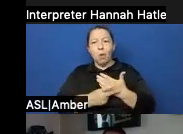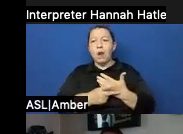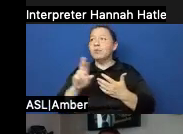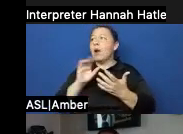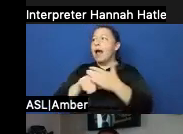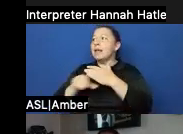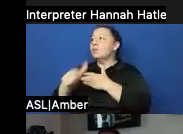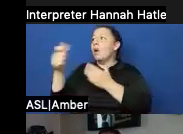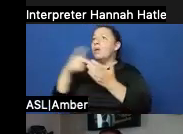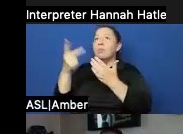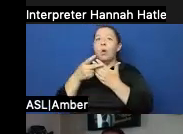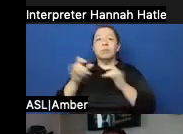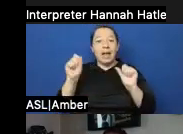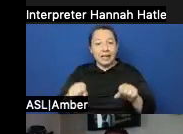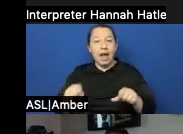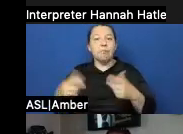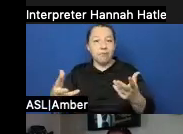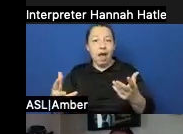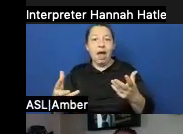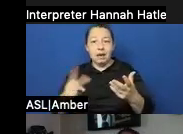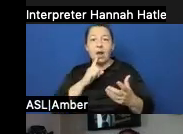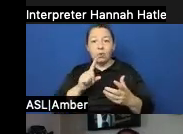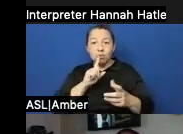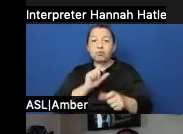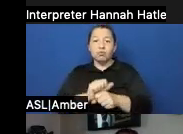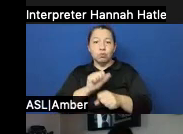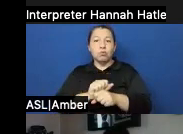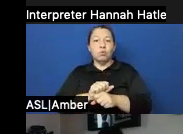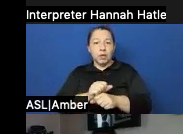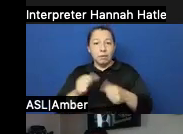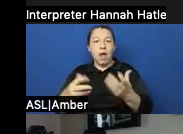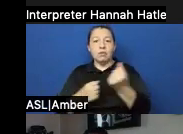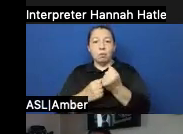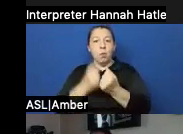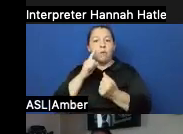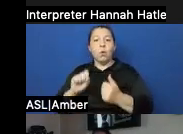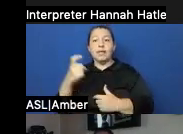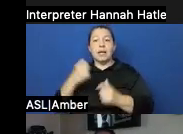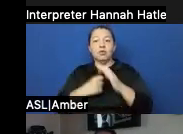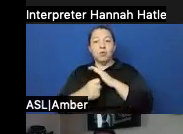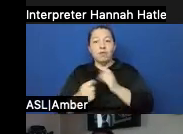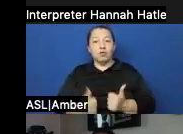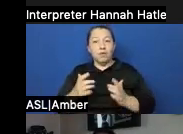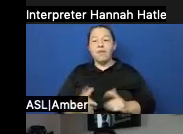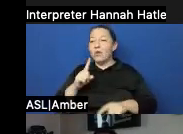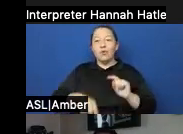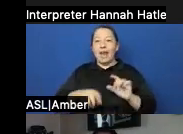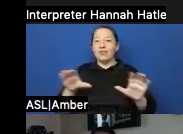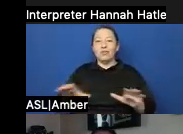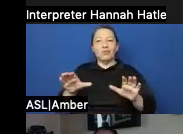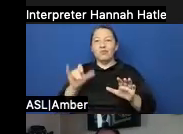the talk and walk the walk and provide what needs to happen with the sex trafficking survivor. You can't just do the work without the foundation,